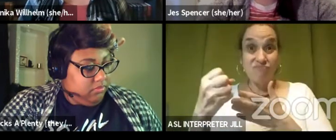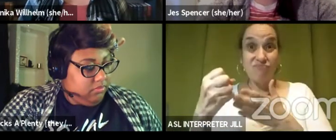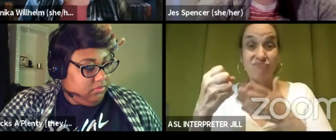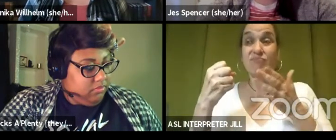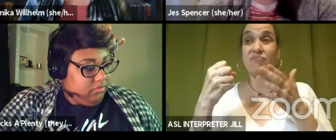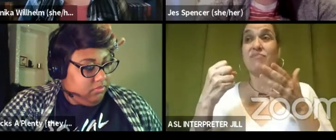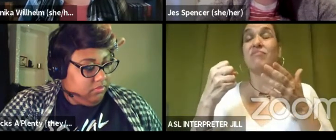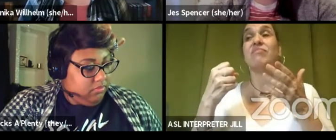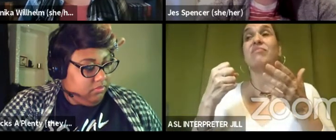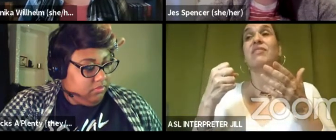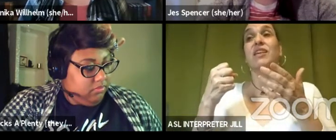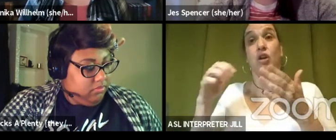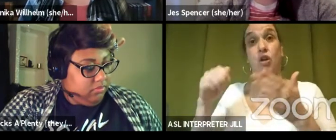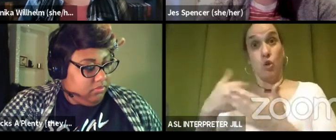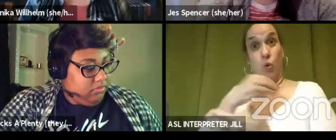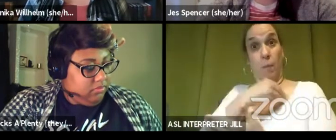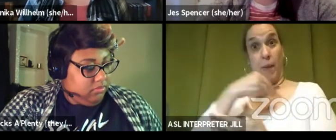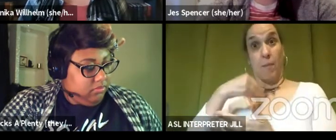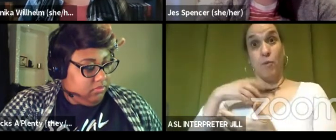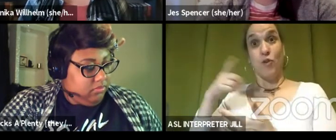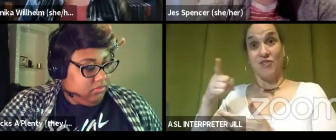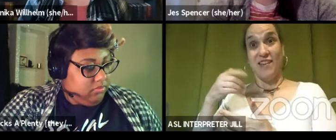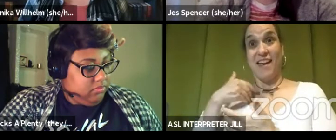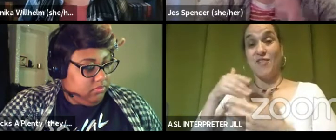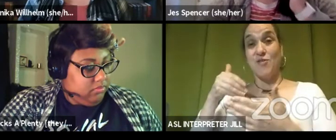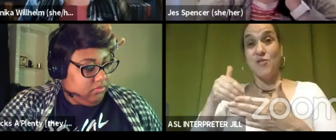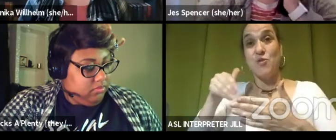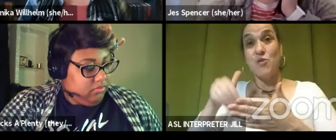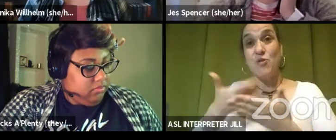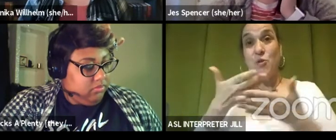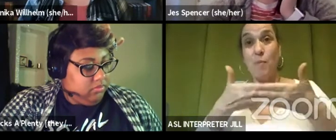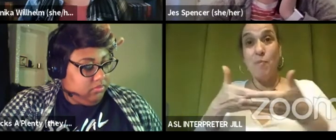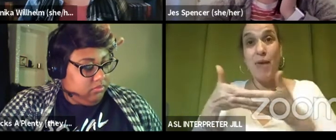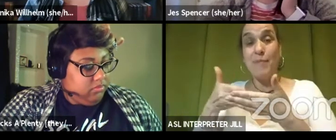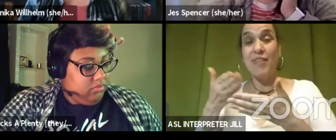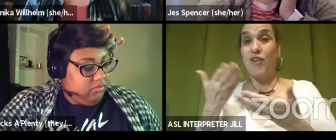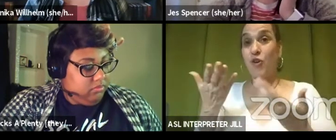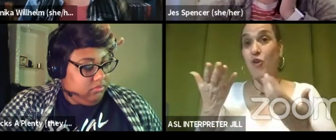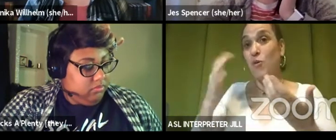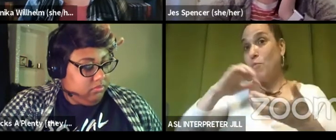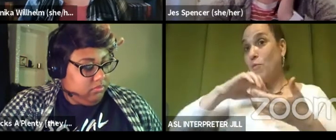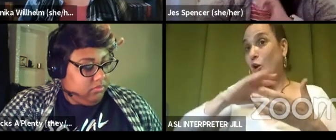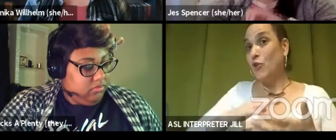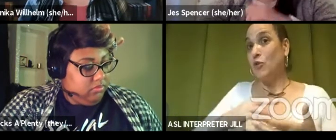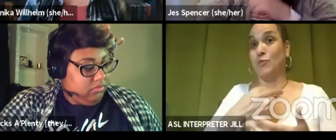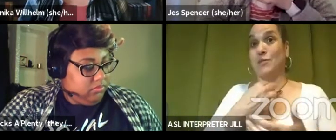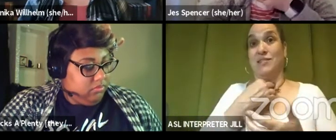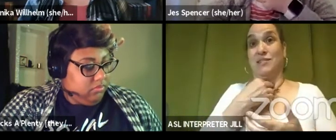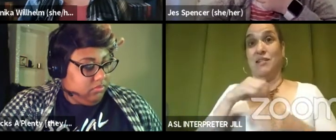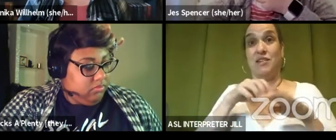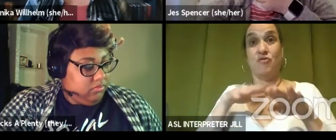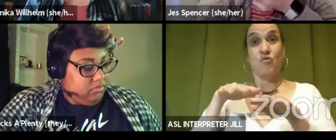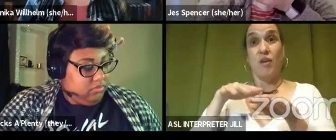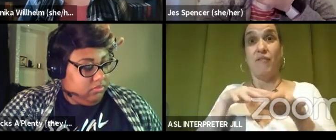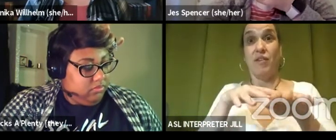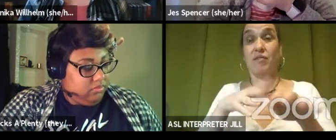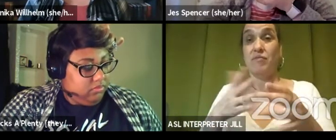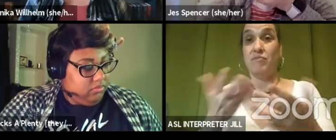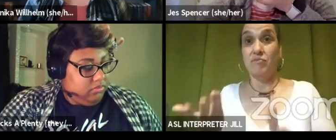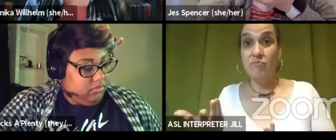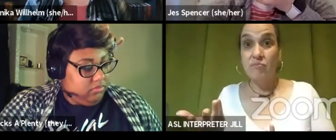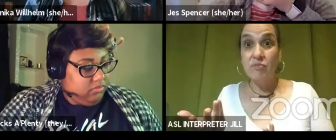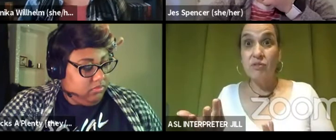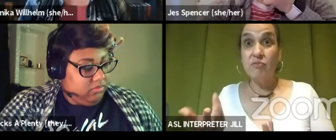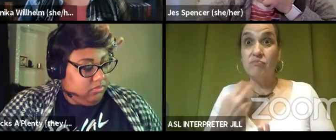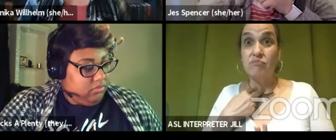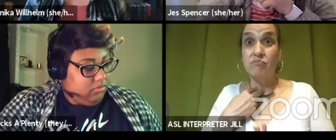member, had her newborn with her and her partner was stuck in traffic. And she had, you know,